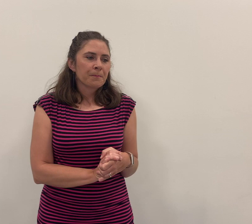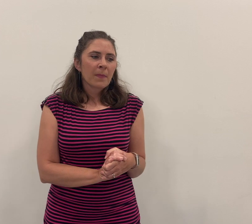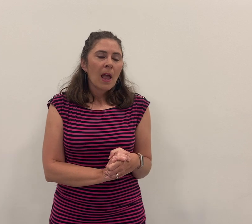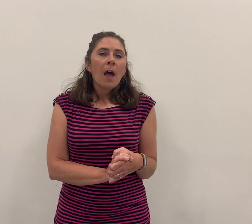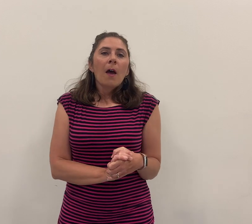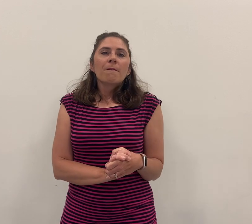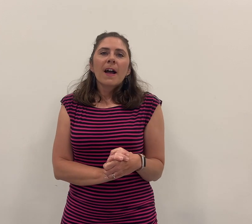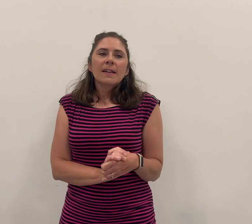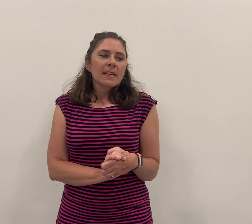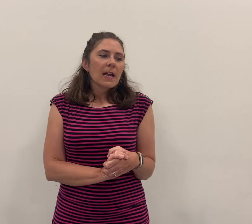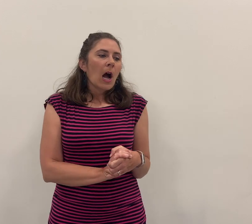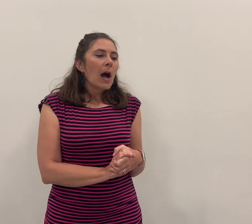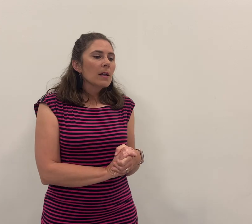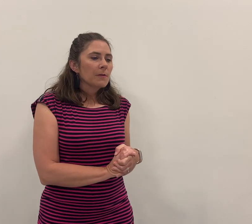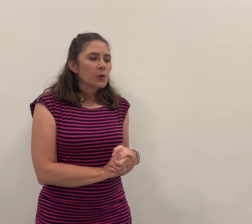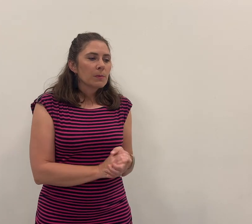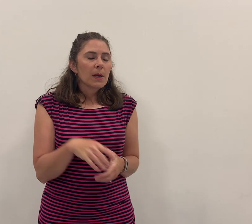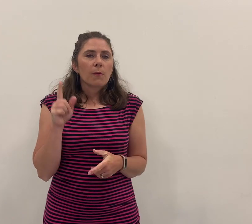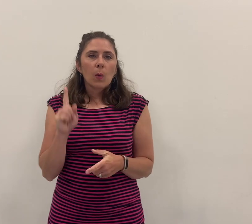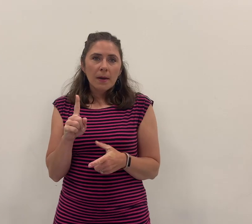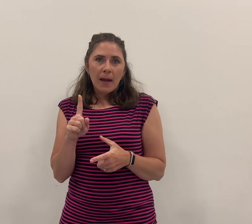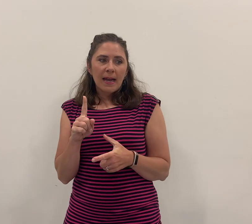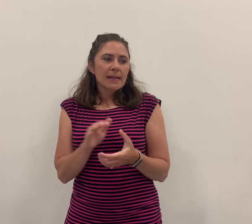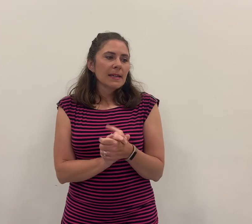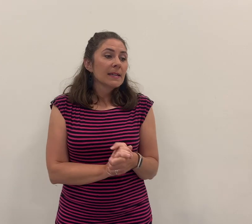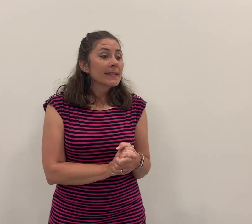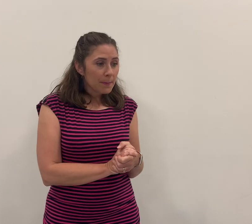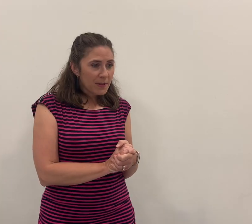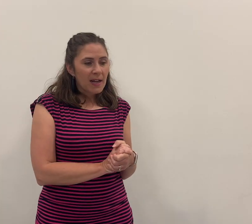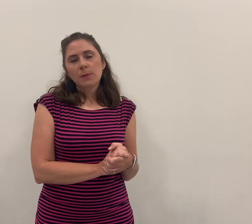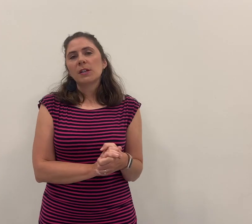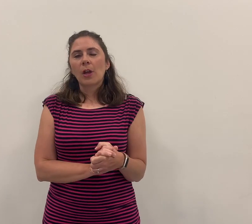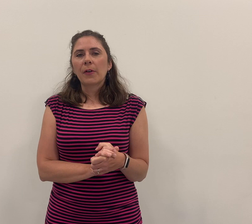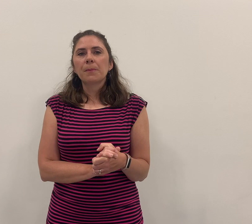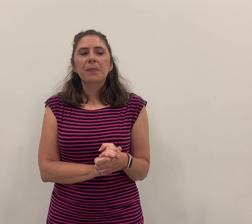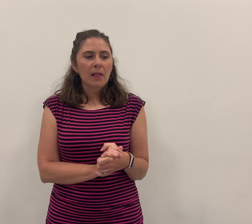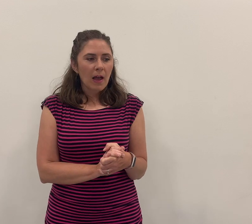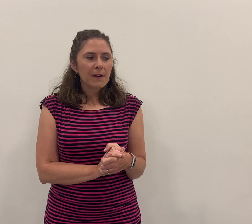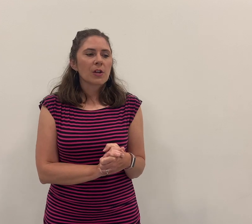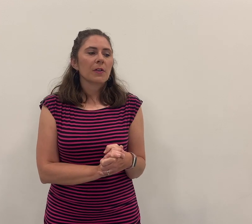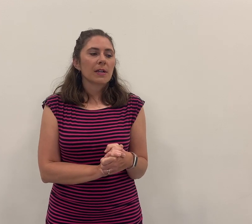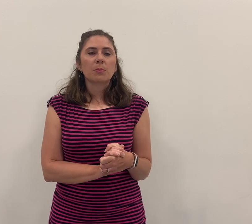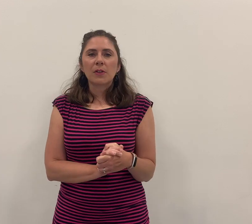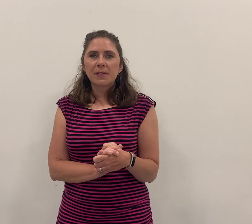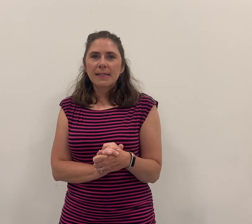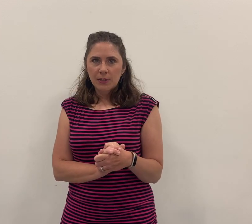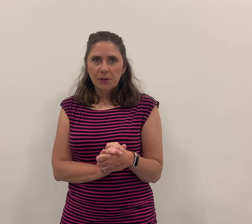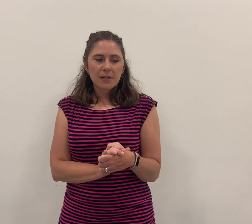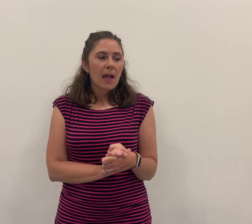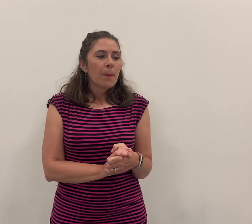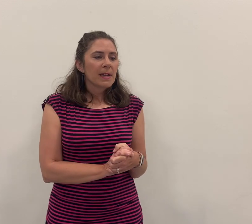11. Finally, all of you should be of one mind, sympathize with each other, love each other as brothers